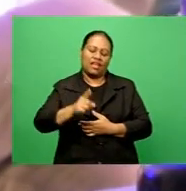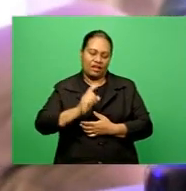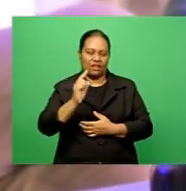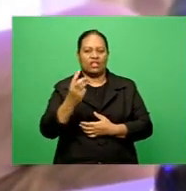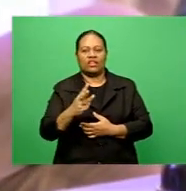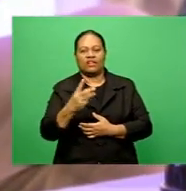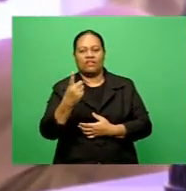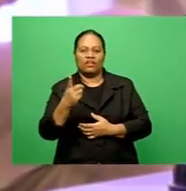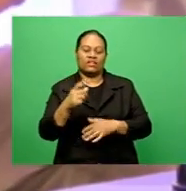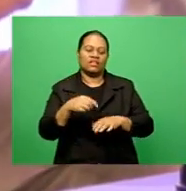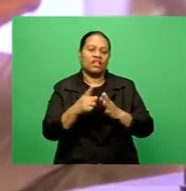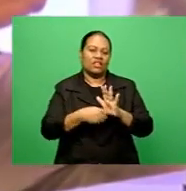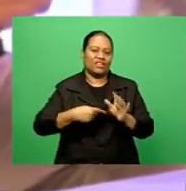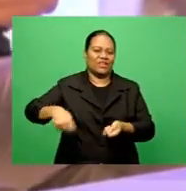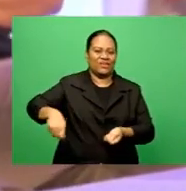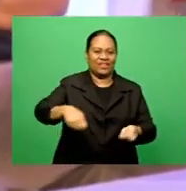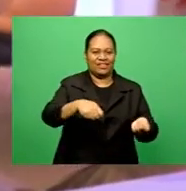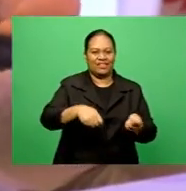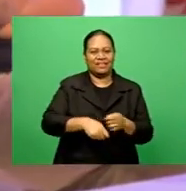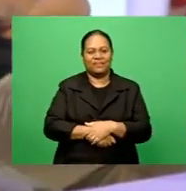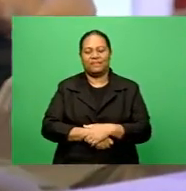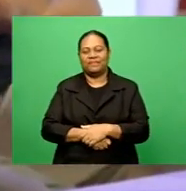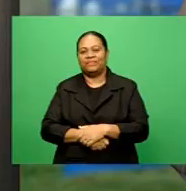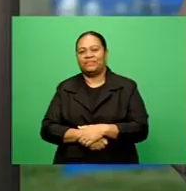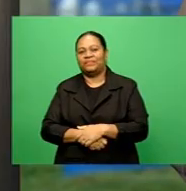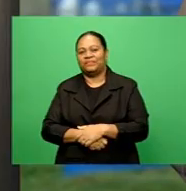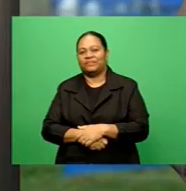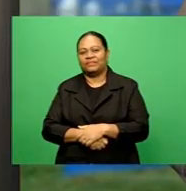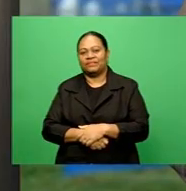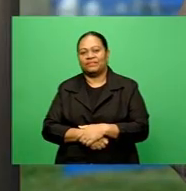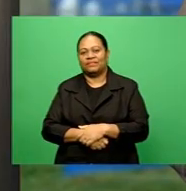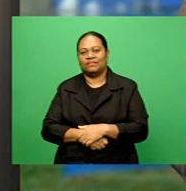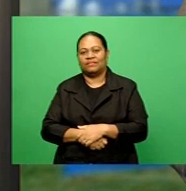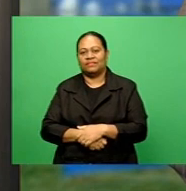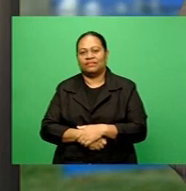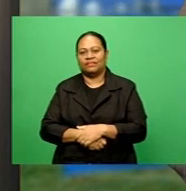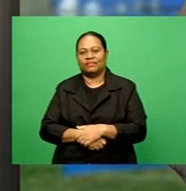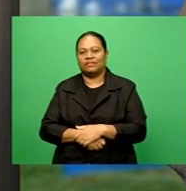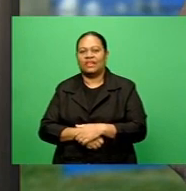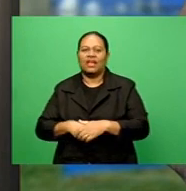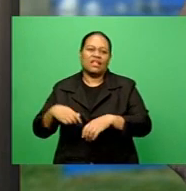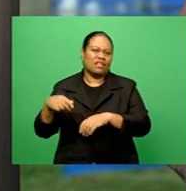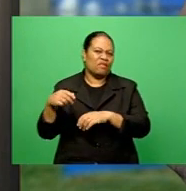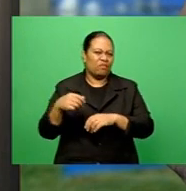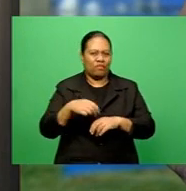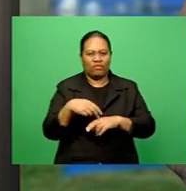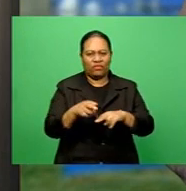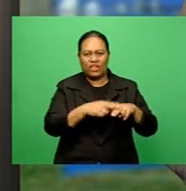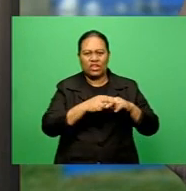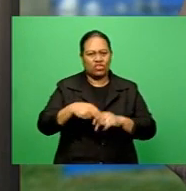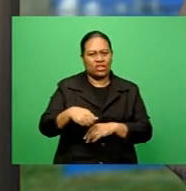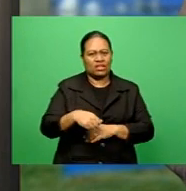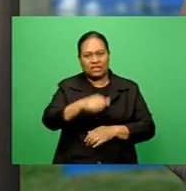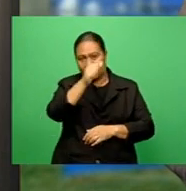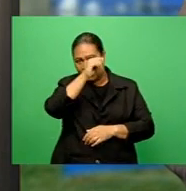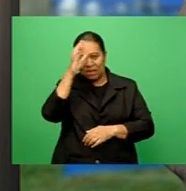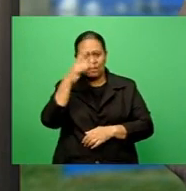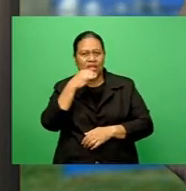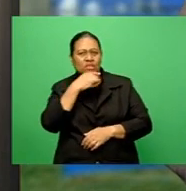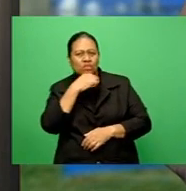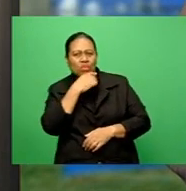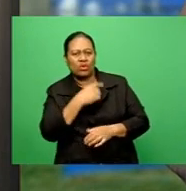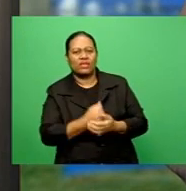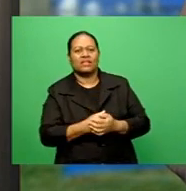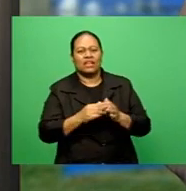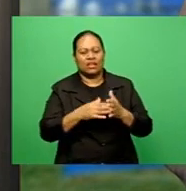January. Caroline Tavi, FBC Sports. Fiji's golden boy Roy Krishna and his ATK Mohan